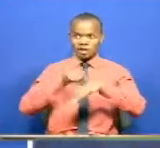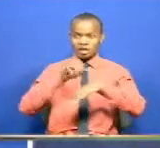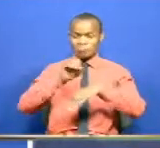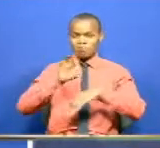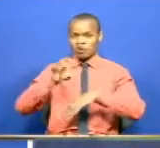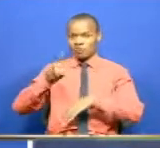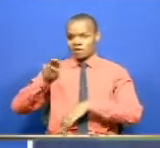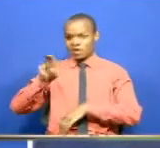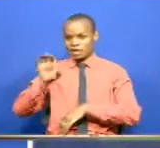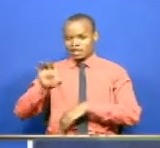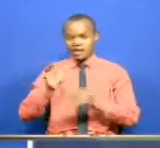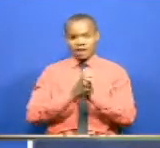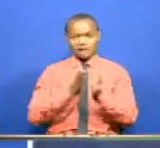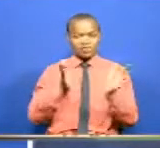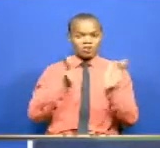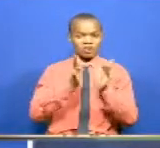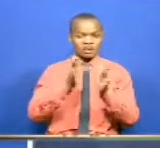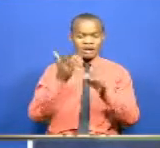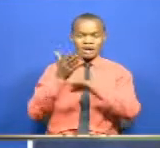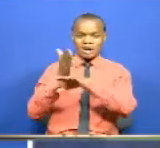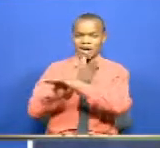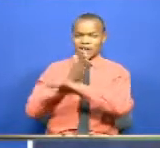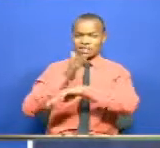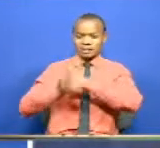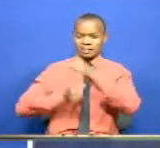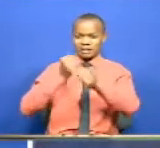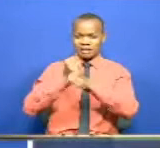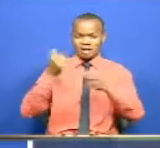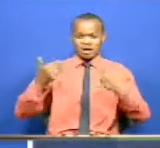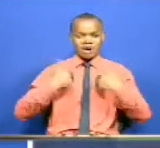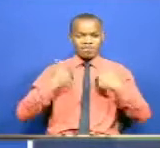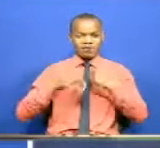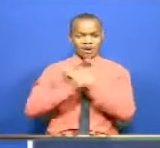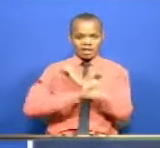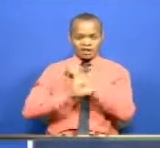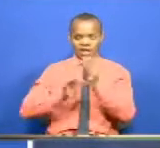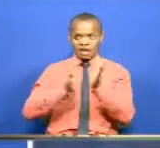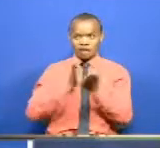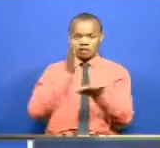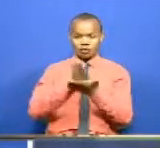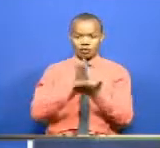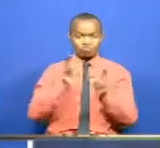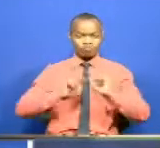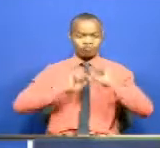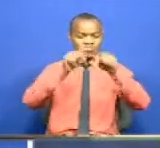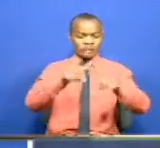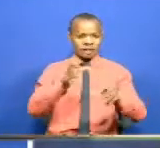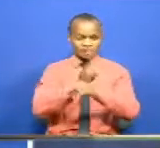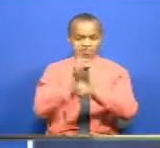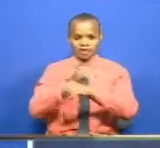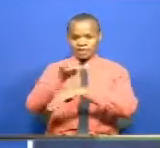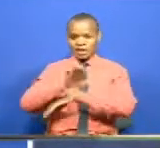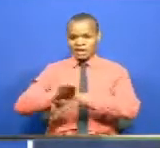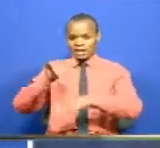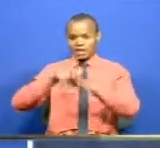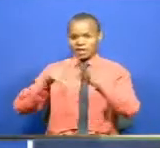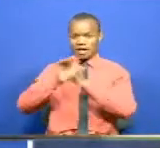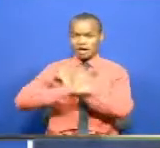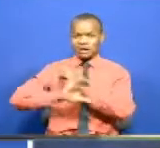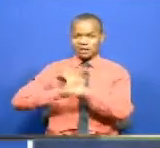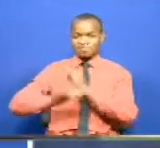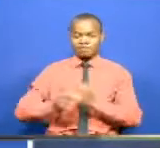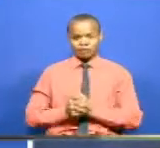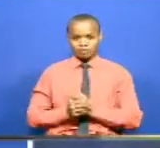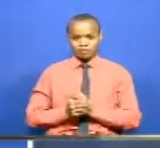online? Last year, we actually did a countrywide gaming tournament, and we went on ground across the country. I mean, we were in